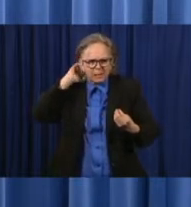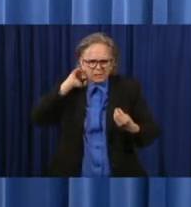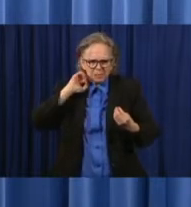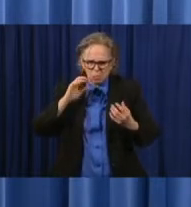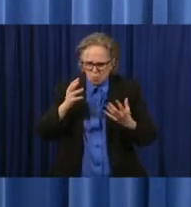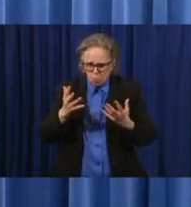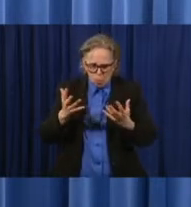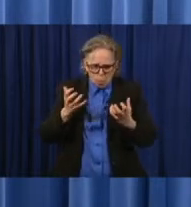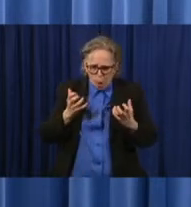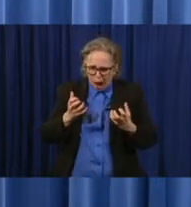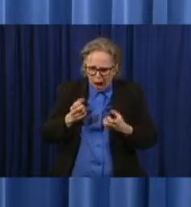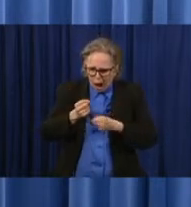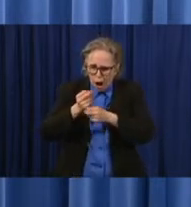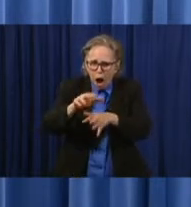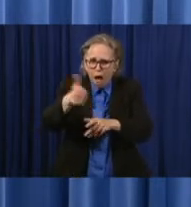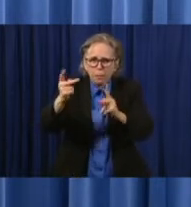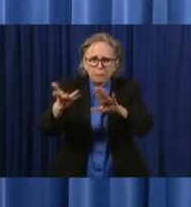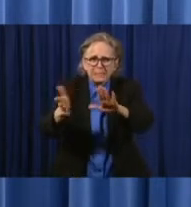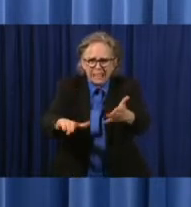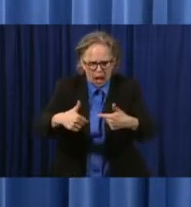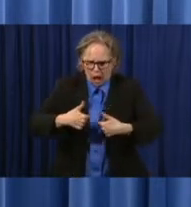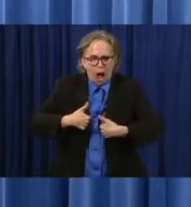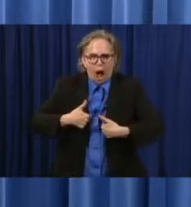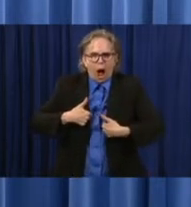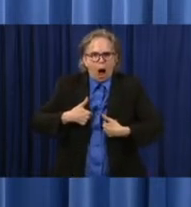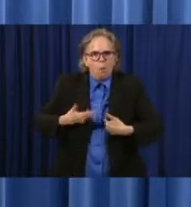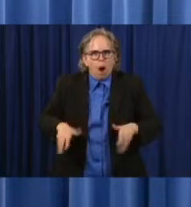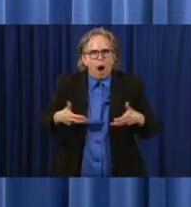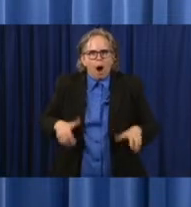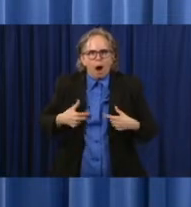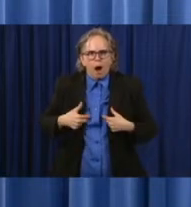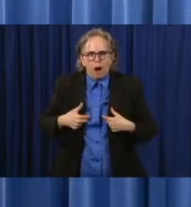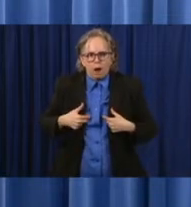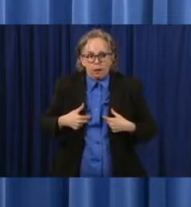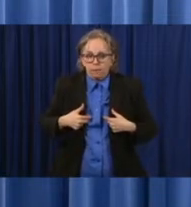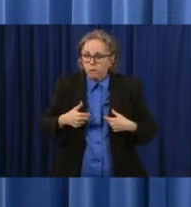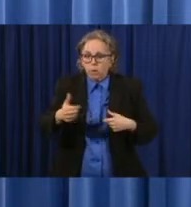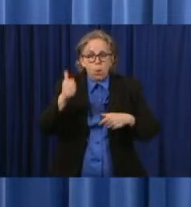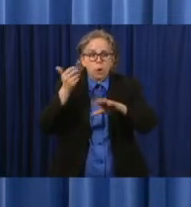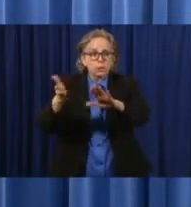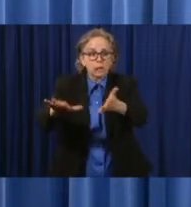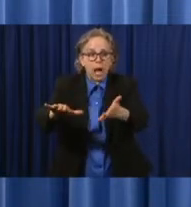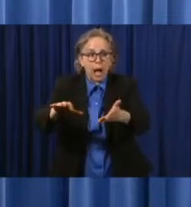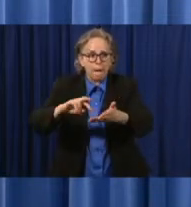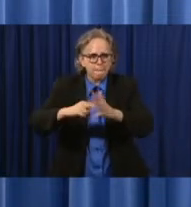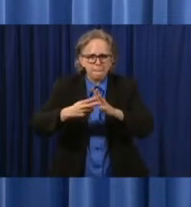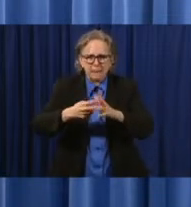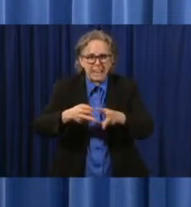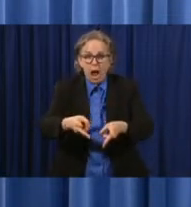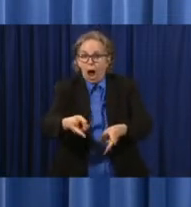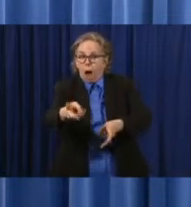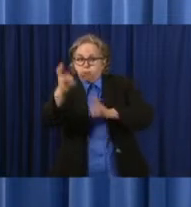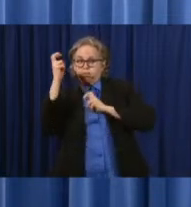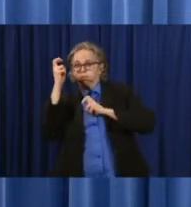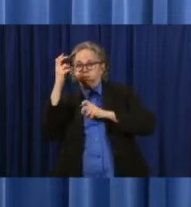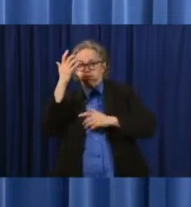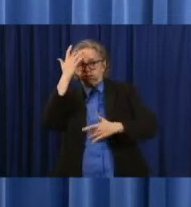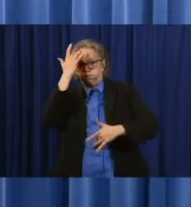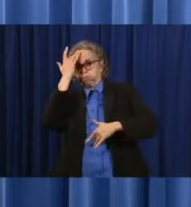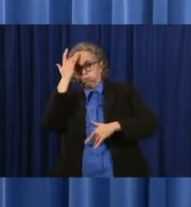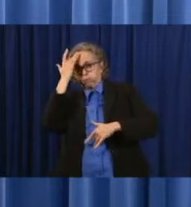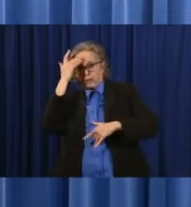to die, or someone else, if they don't die, to be sick, as we heard today, for 2